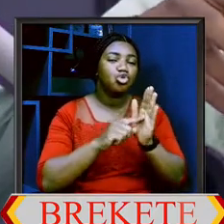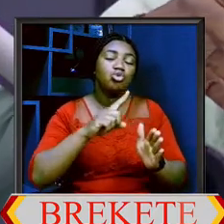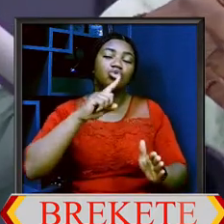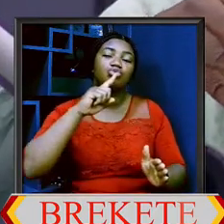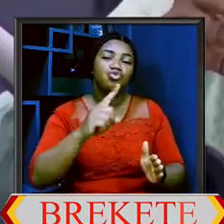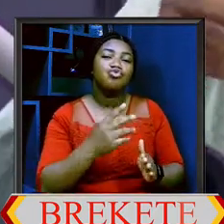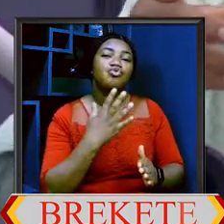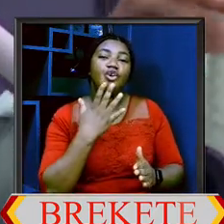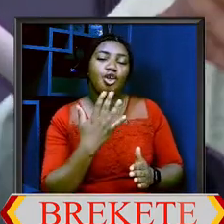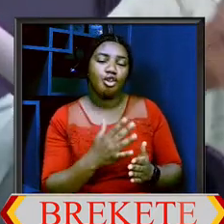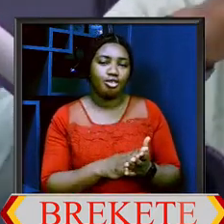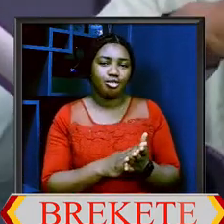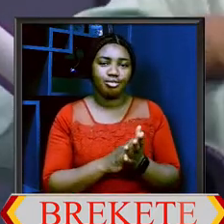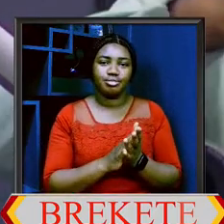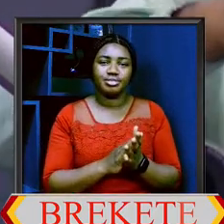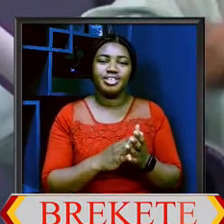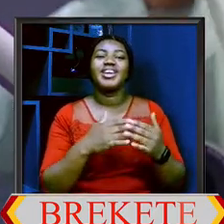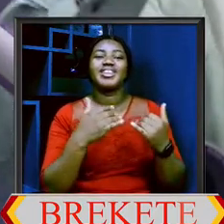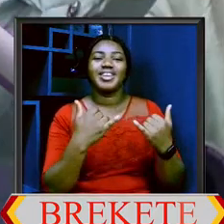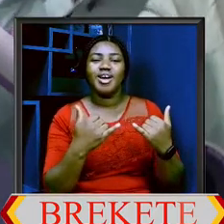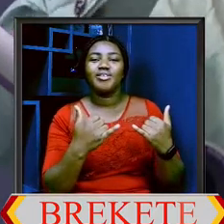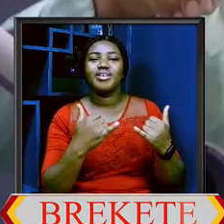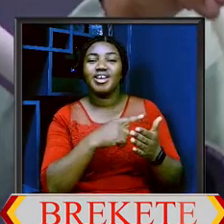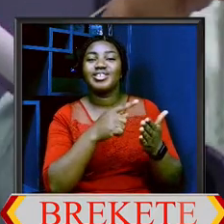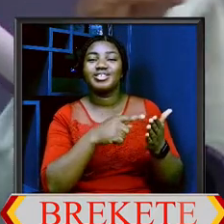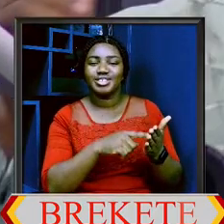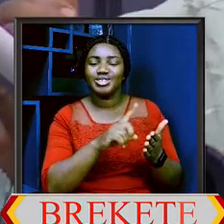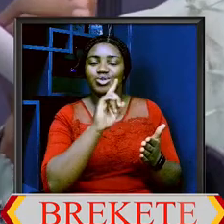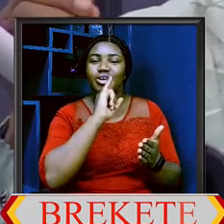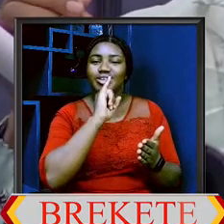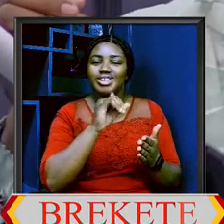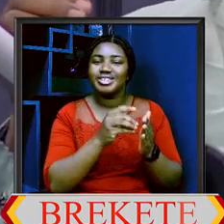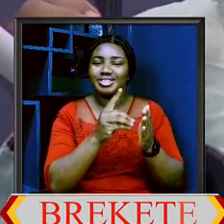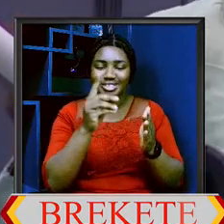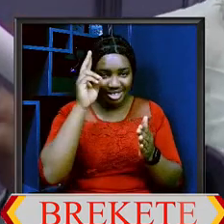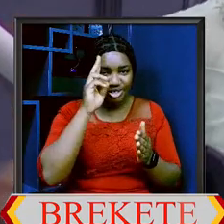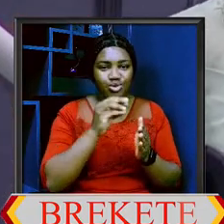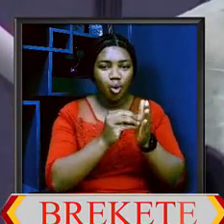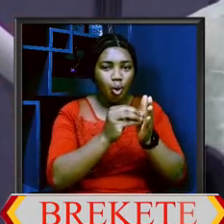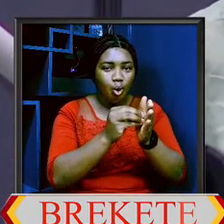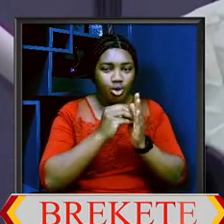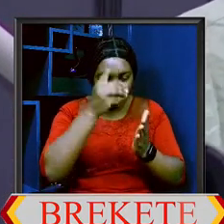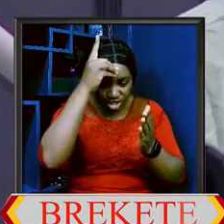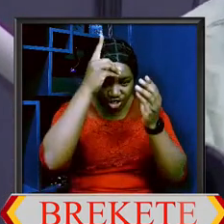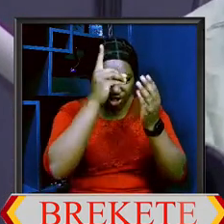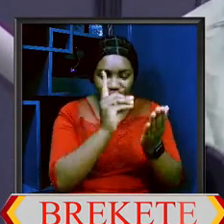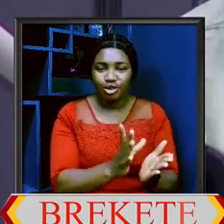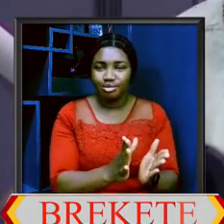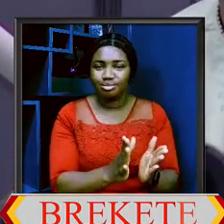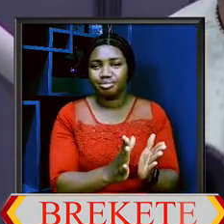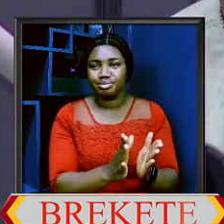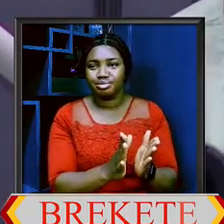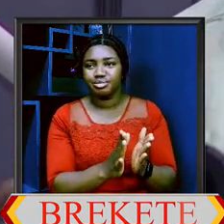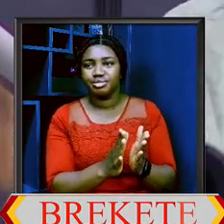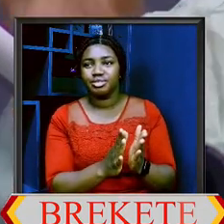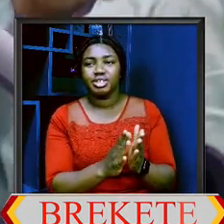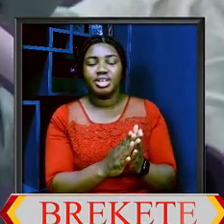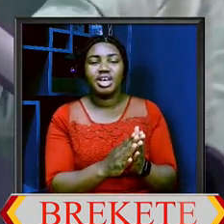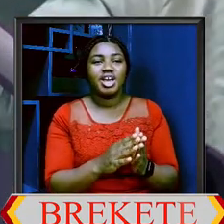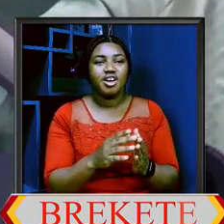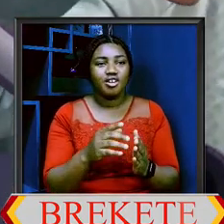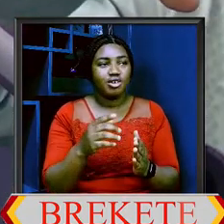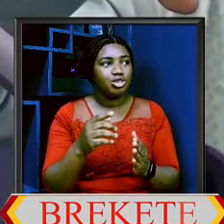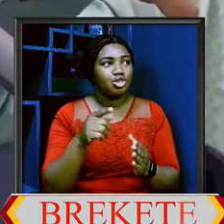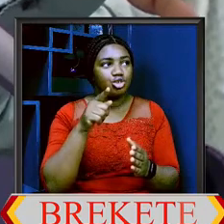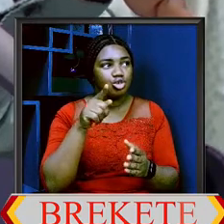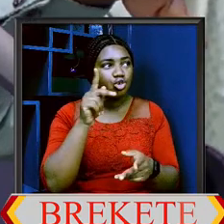color yes sir this one own decision the other one IG decision continue